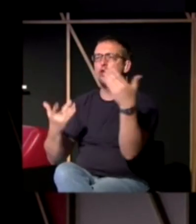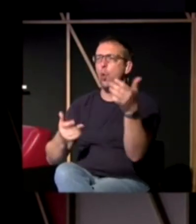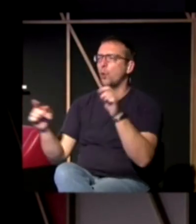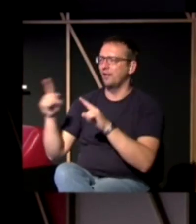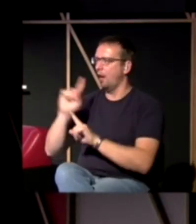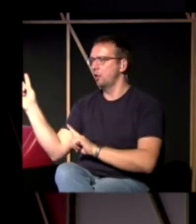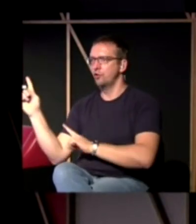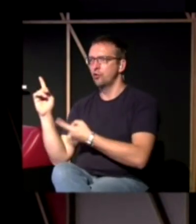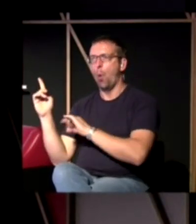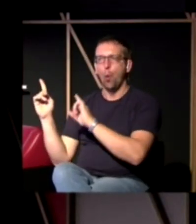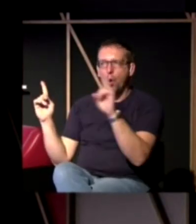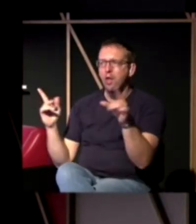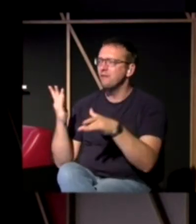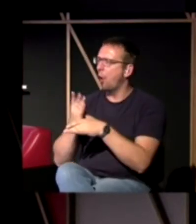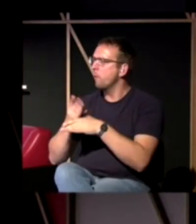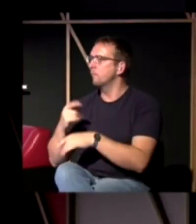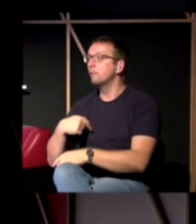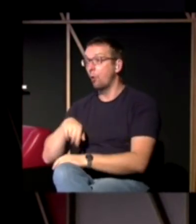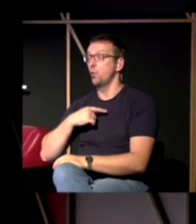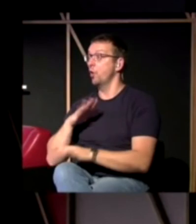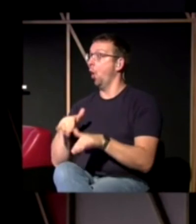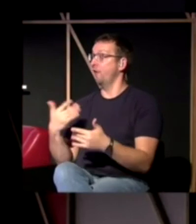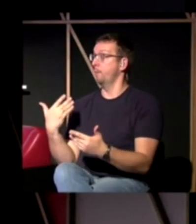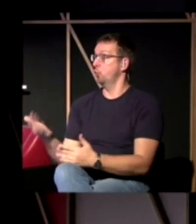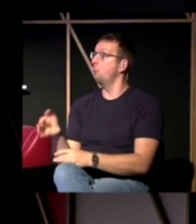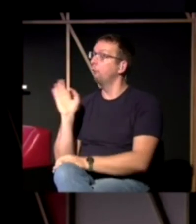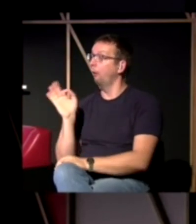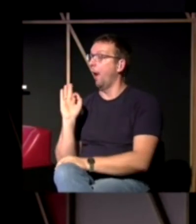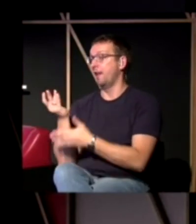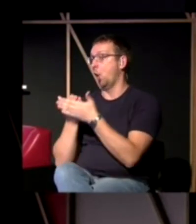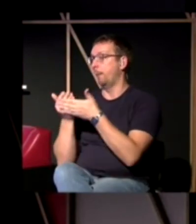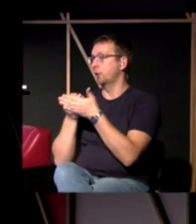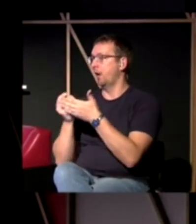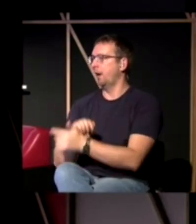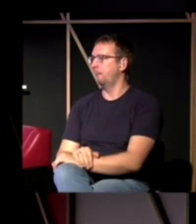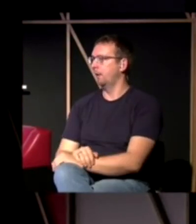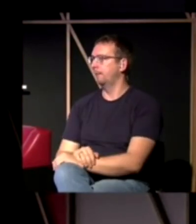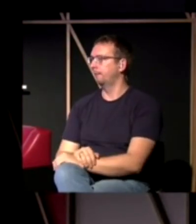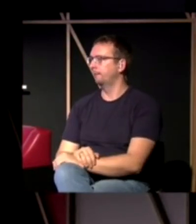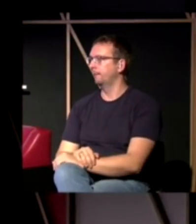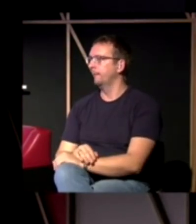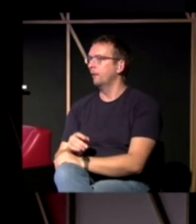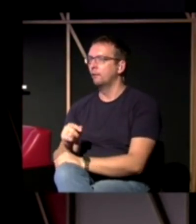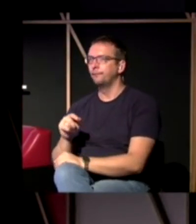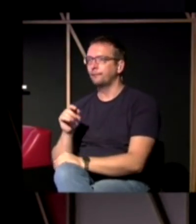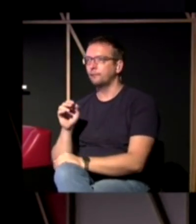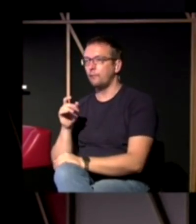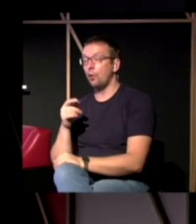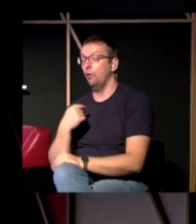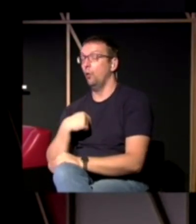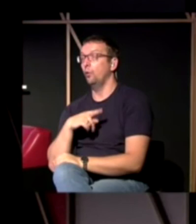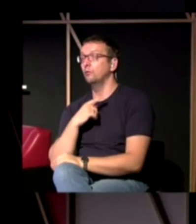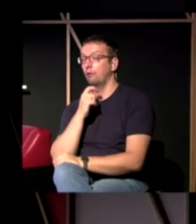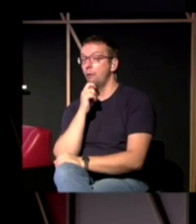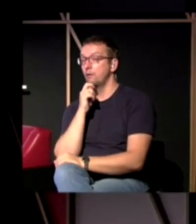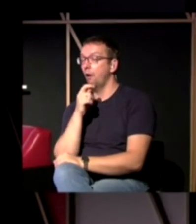the clubs that by means of our audio commentary, we can attract more people to